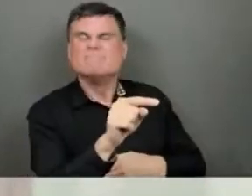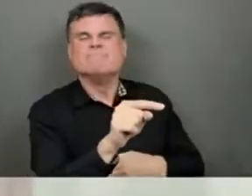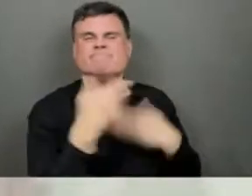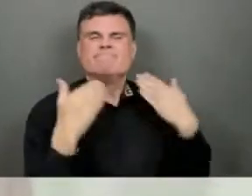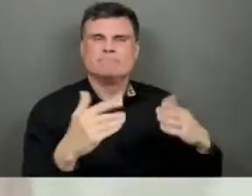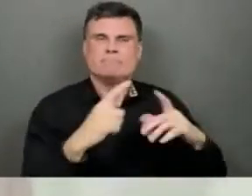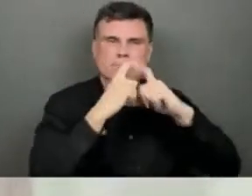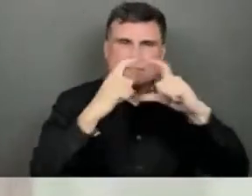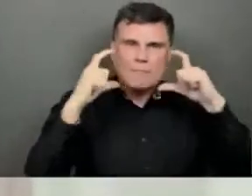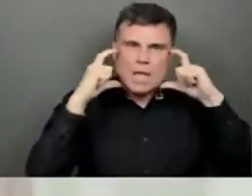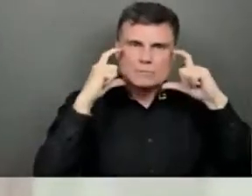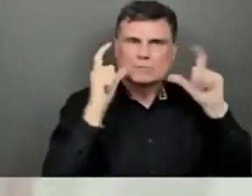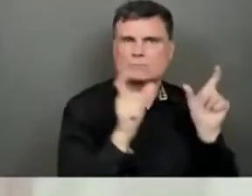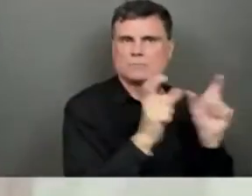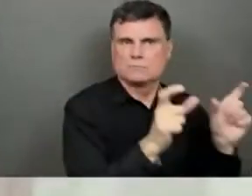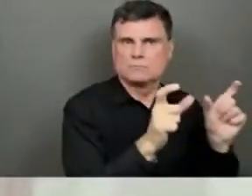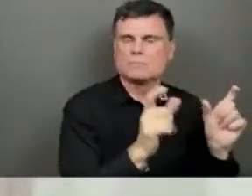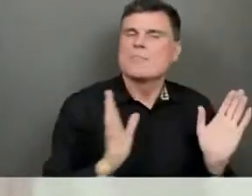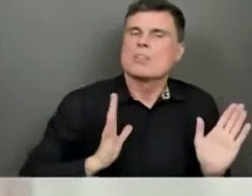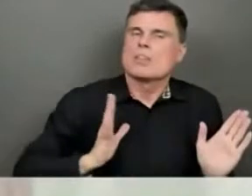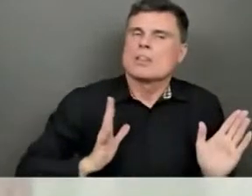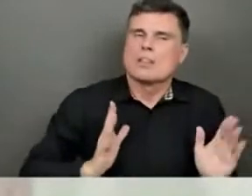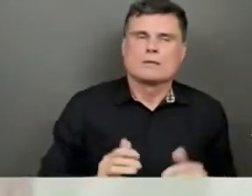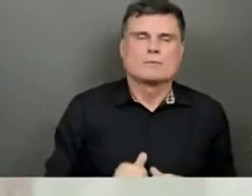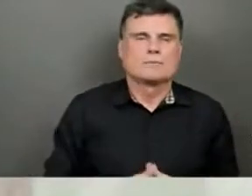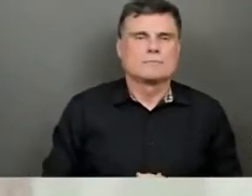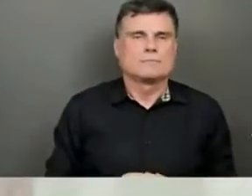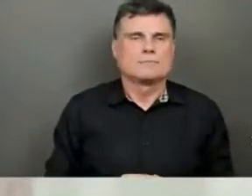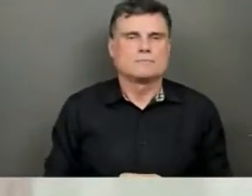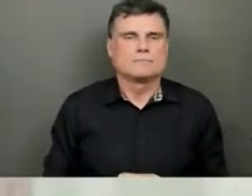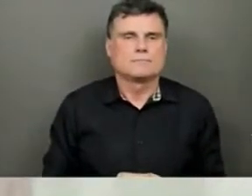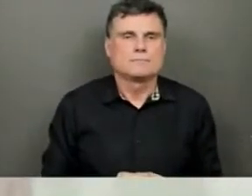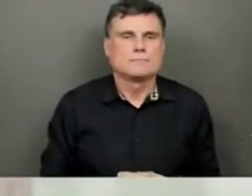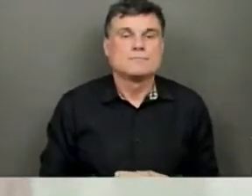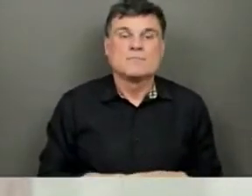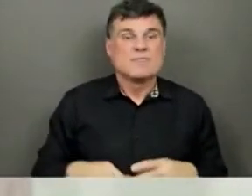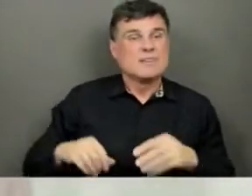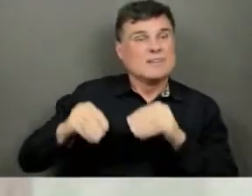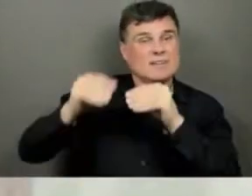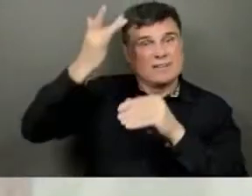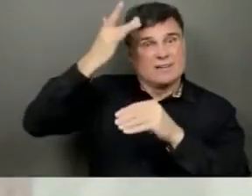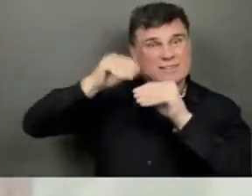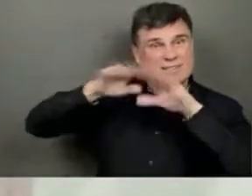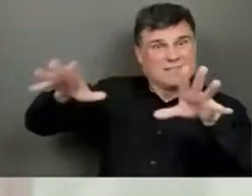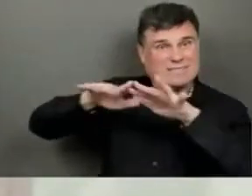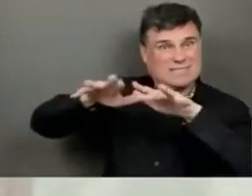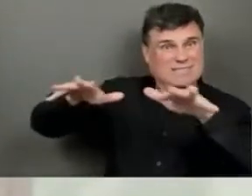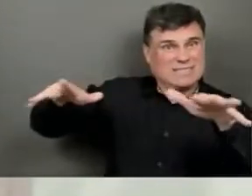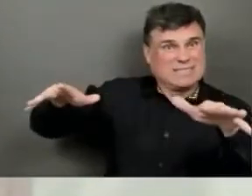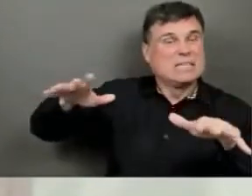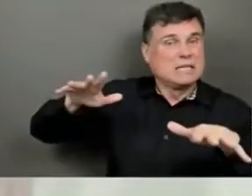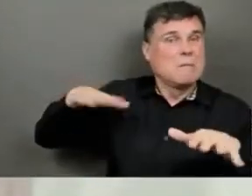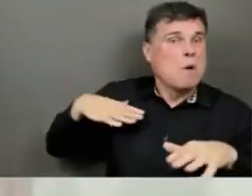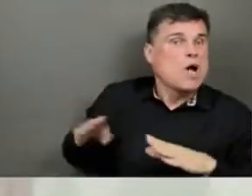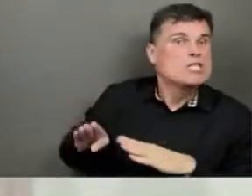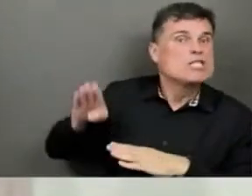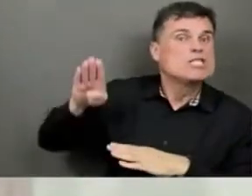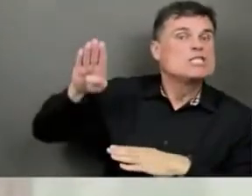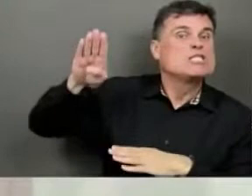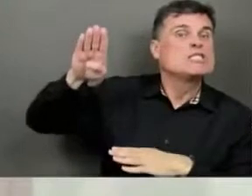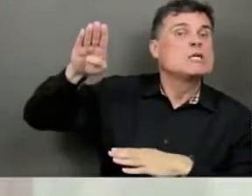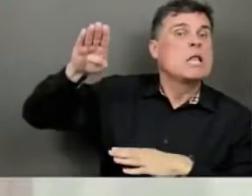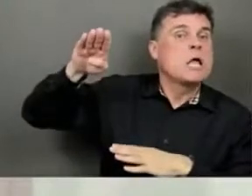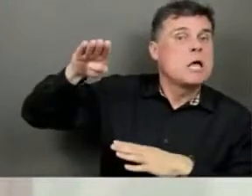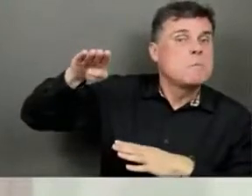But we are emerging, and I believe ever so slowly, thanks to everybody in this province. We